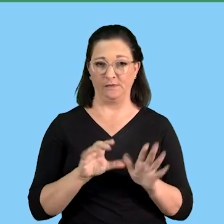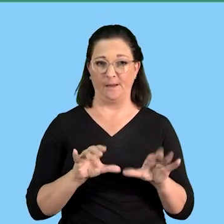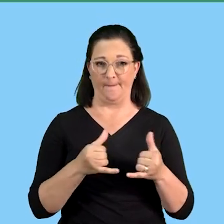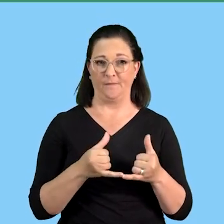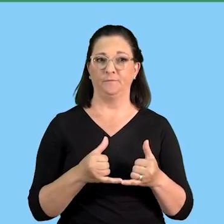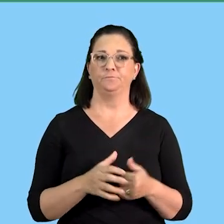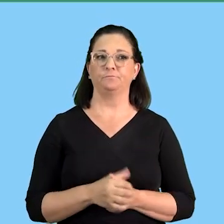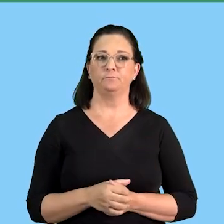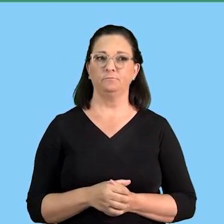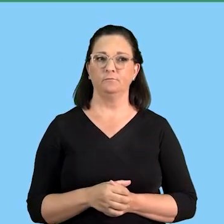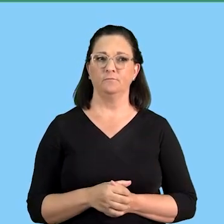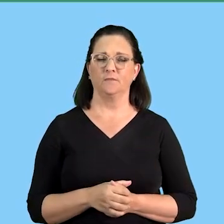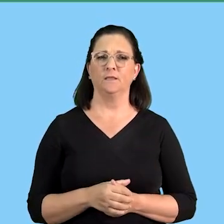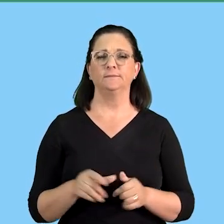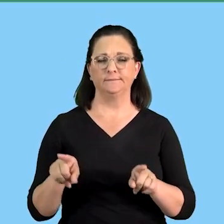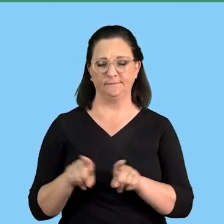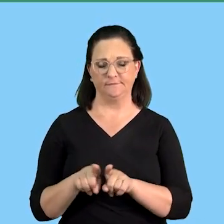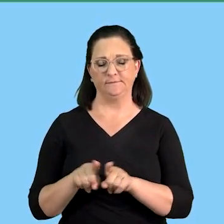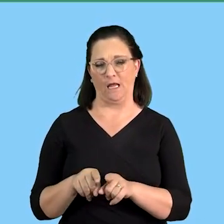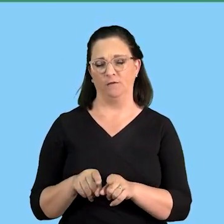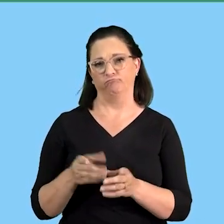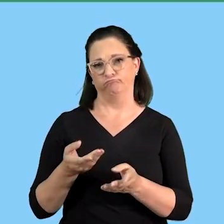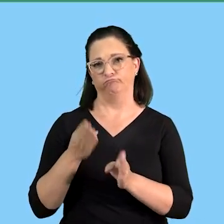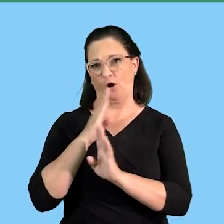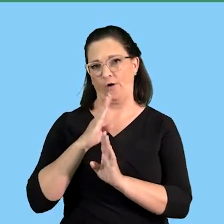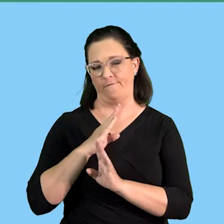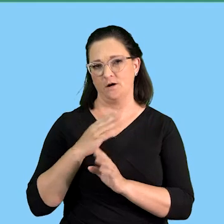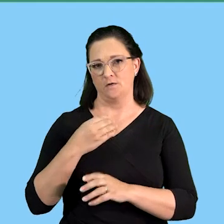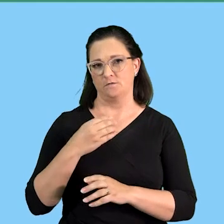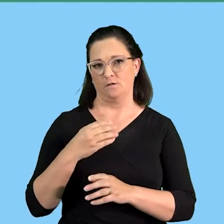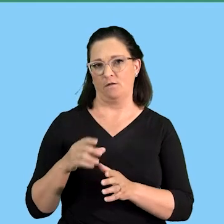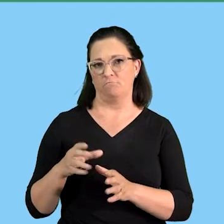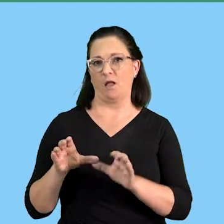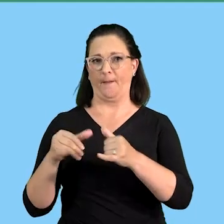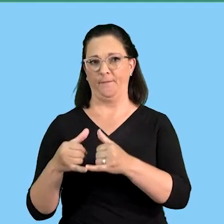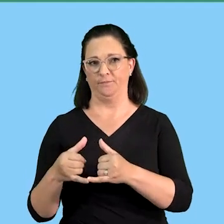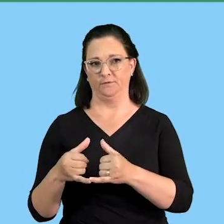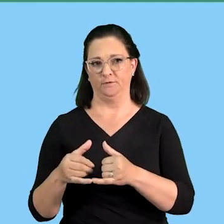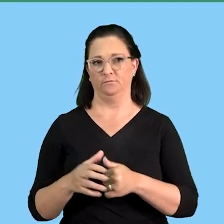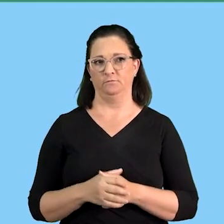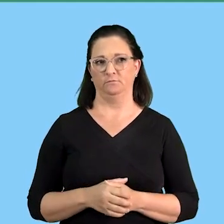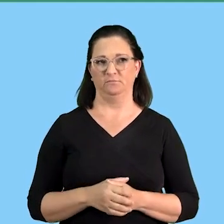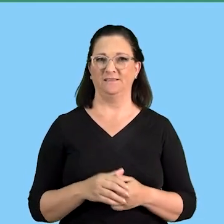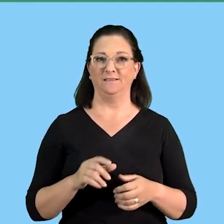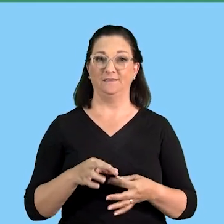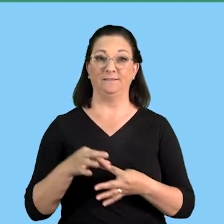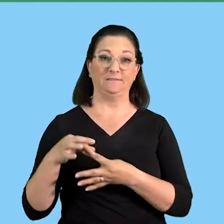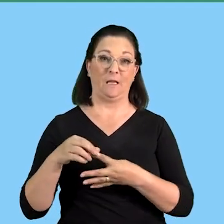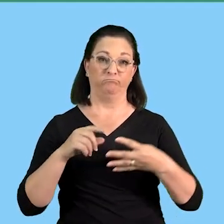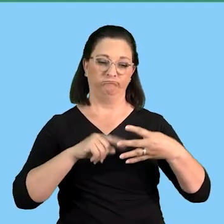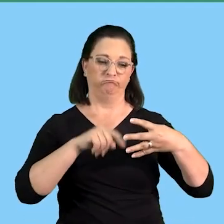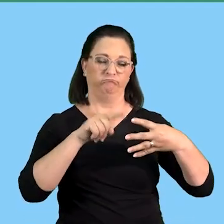same as the private company, except the above mentioned characteristics. Now, what